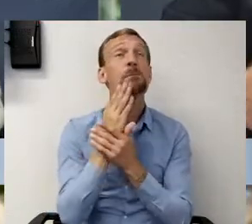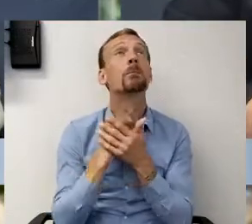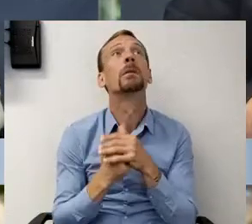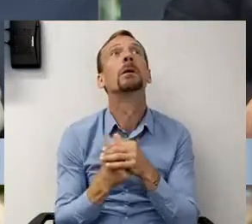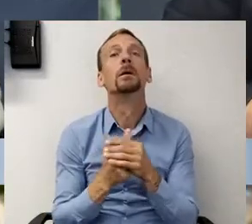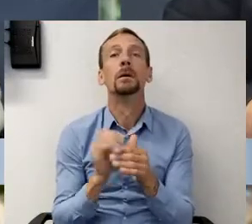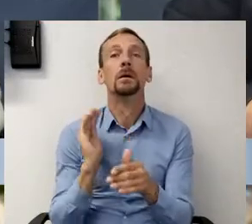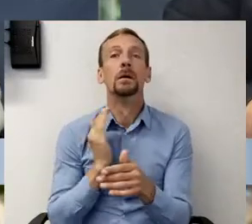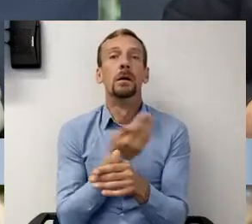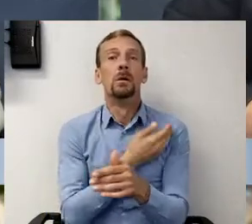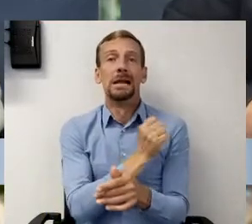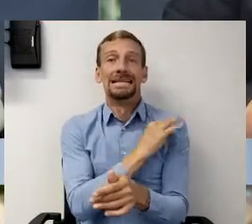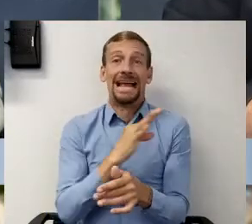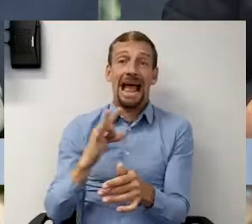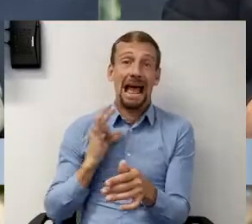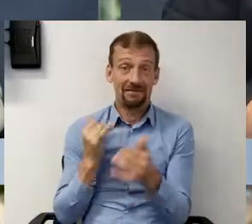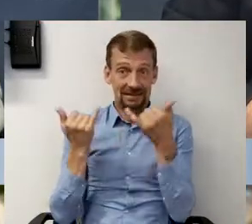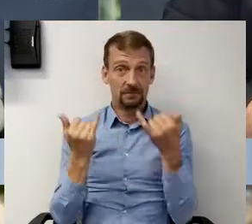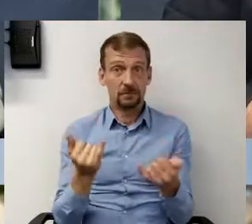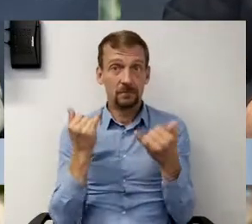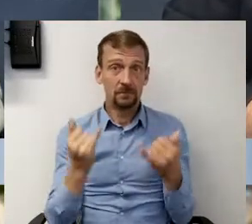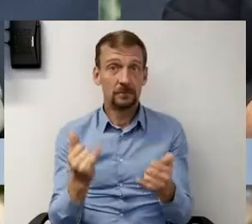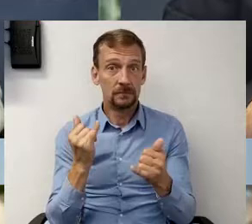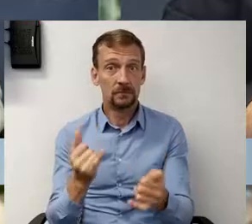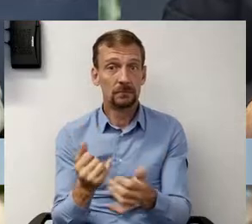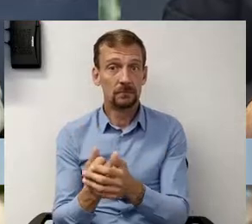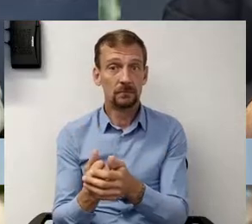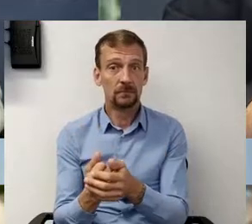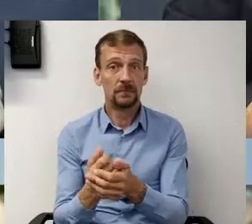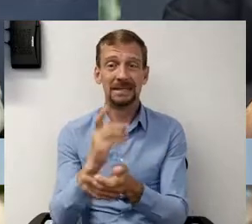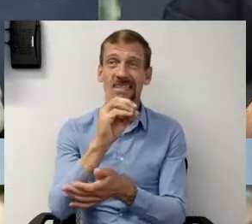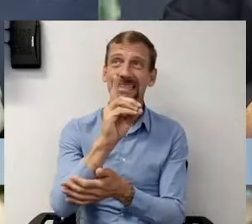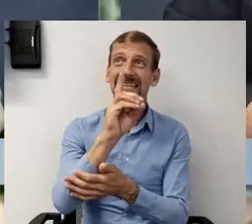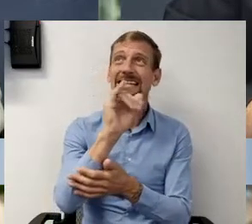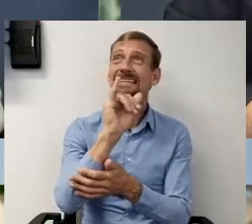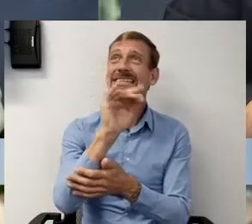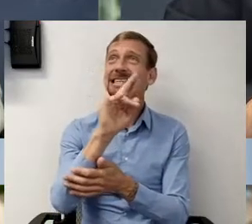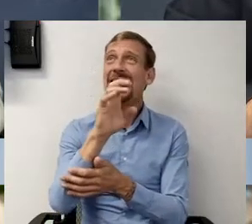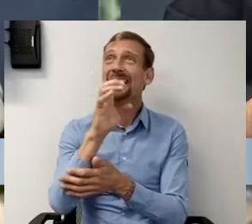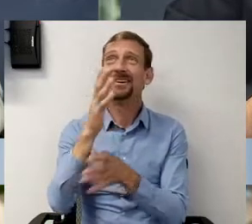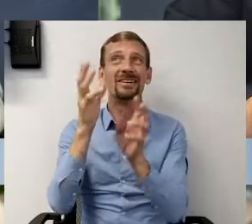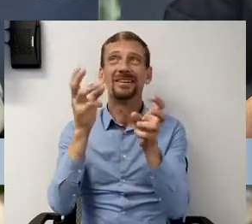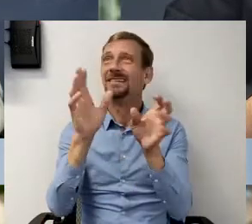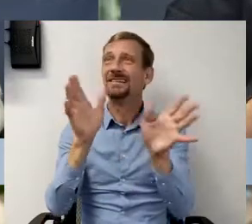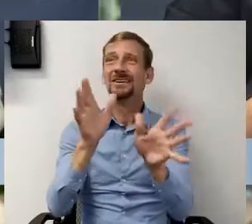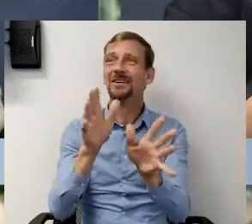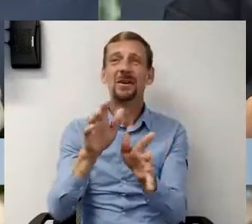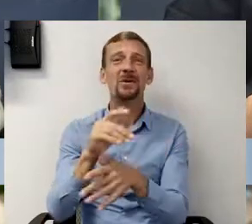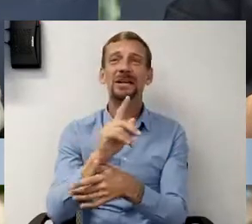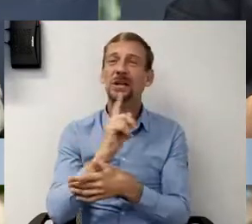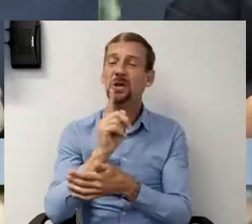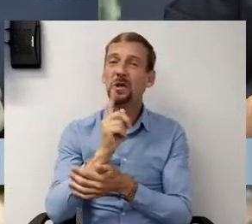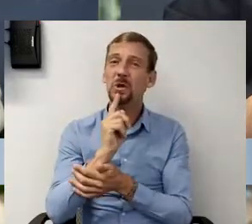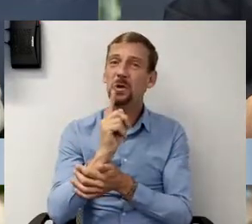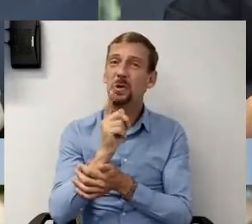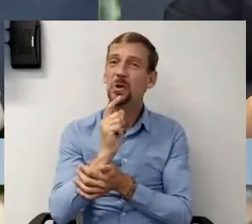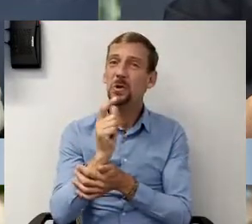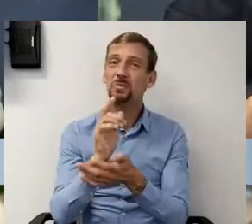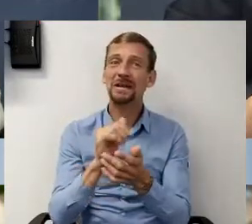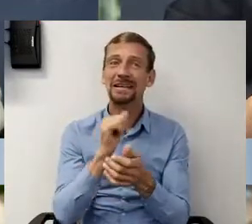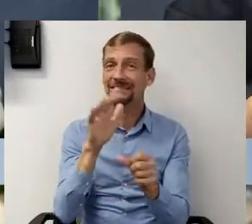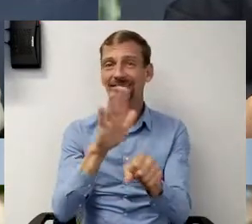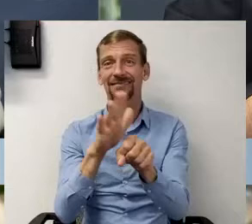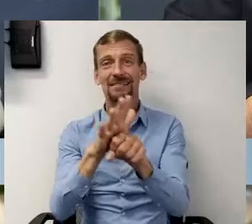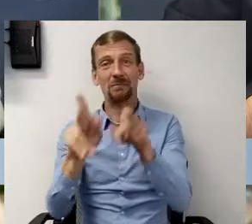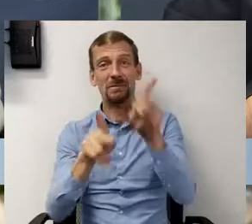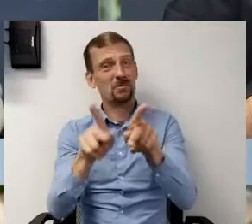Our staffing, do I use the word dire? I don't know. It's lean. It's challenged,